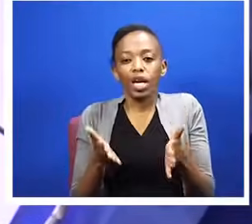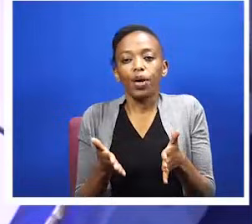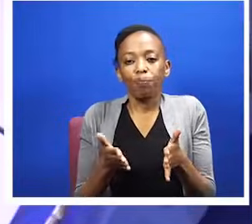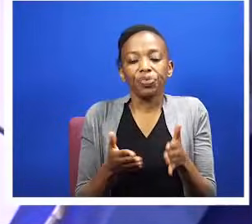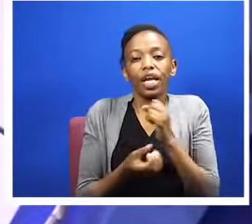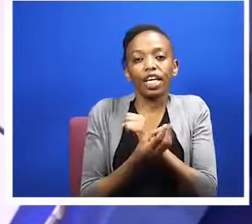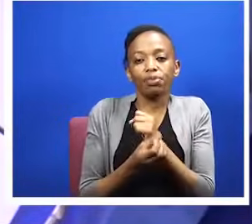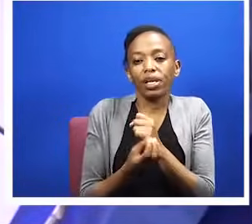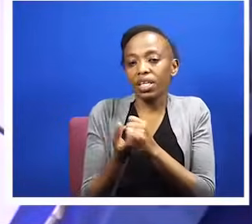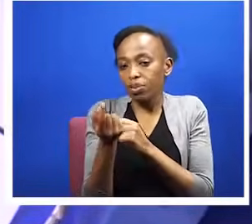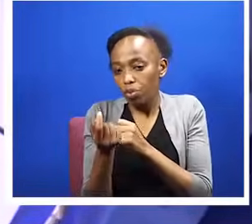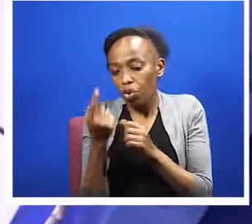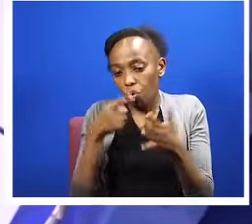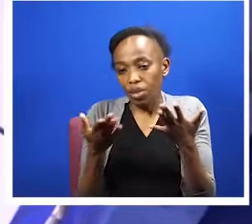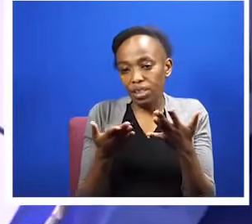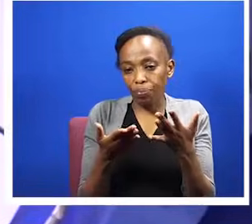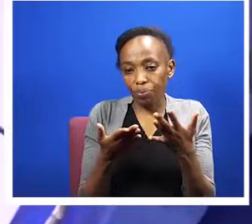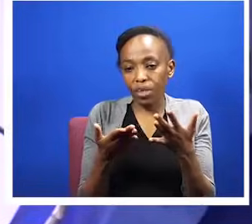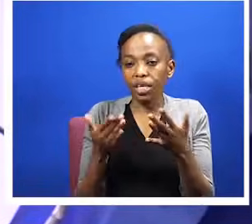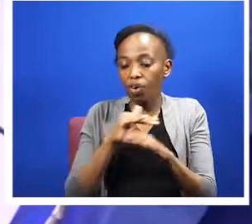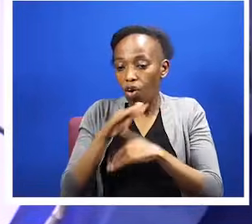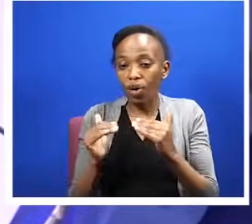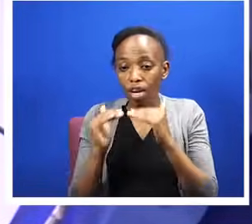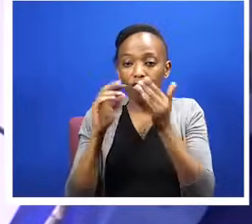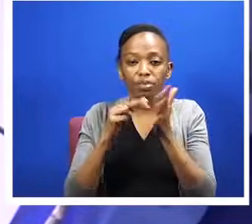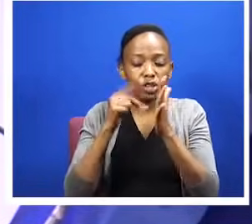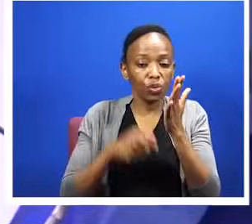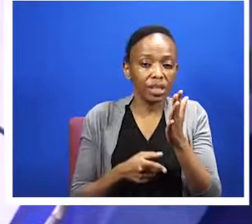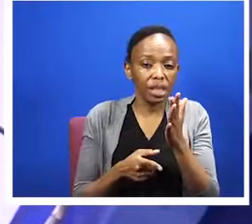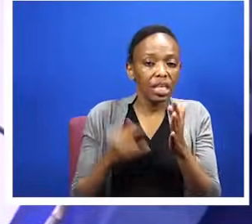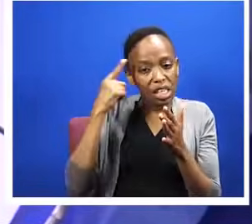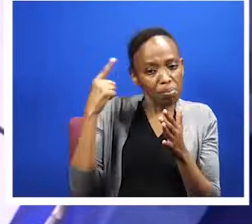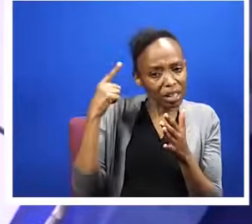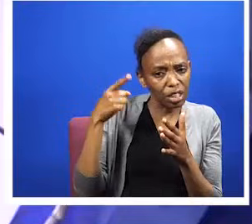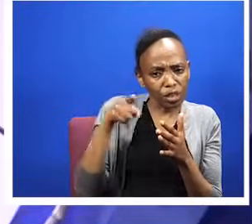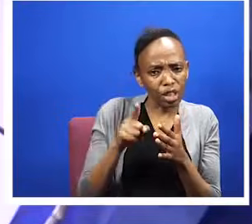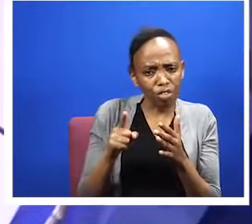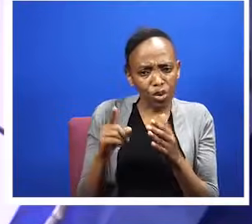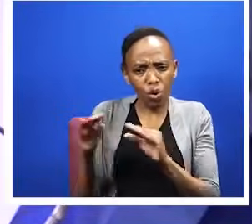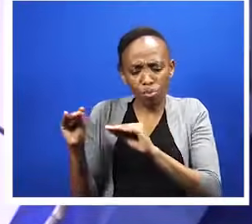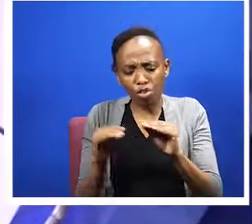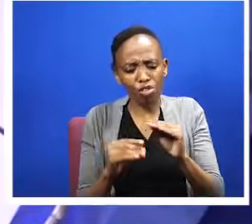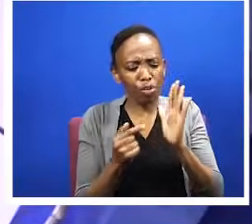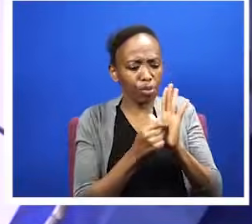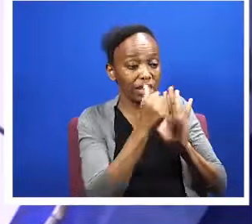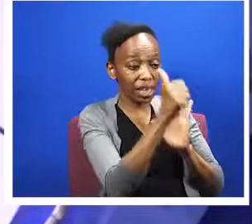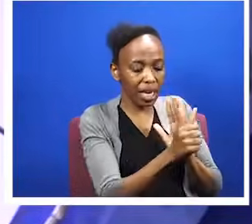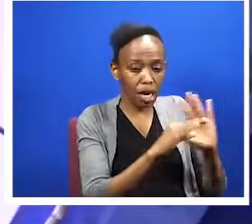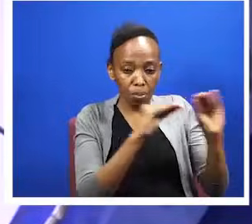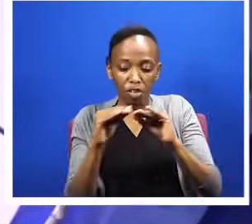to you a little bit what, in every stage, what it means. So just imagine yourself, you're moving from point A to point